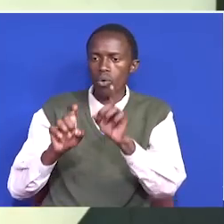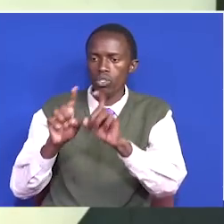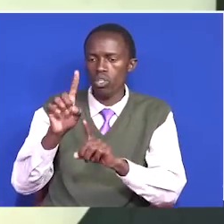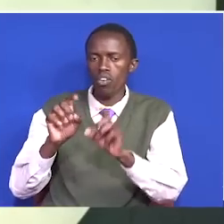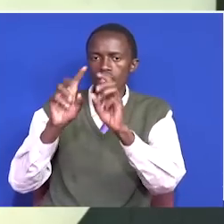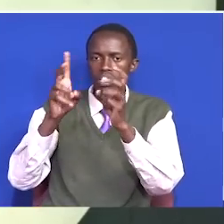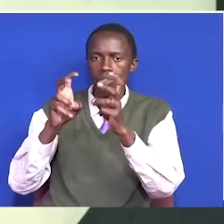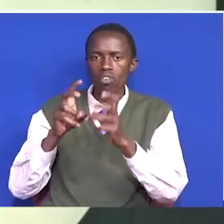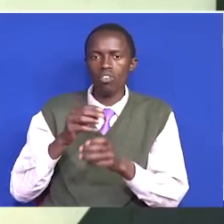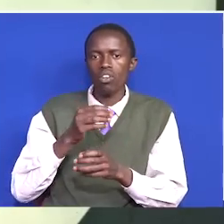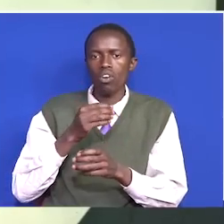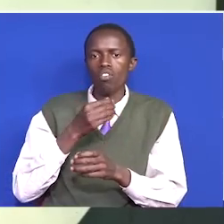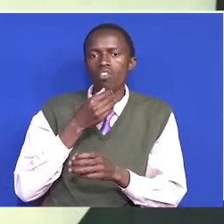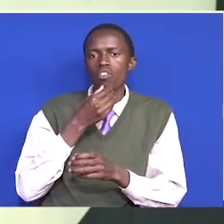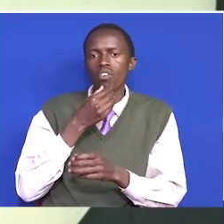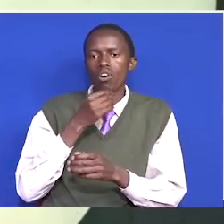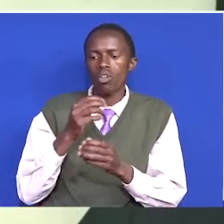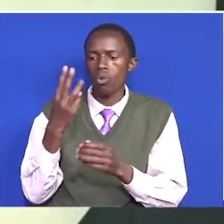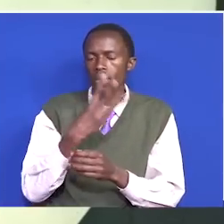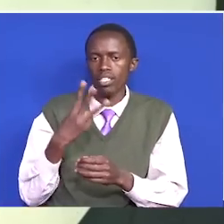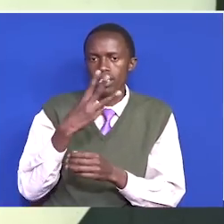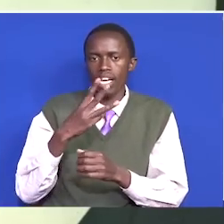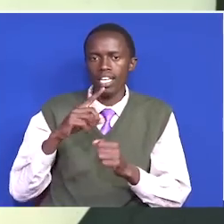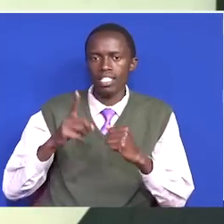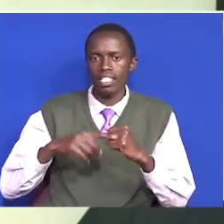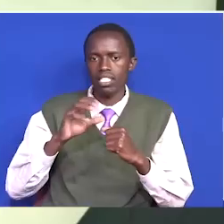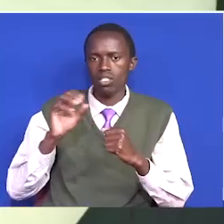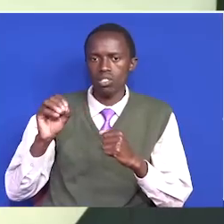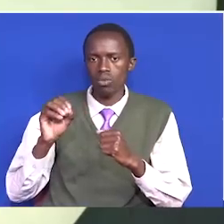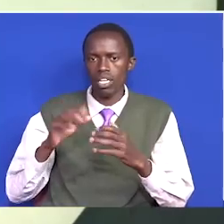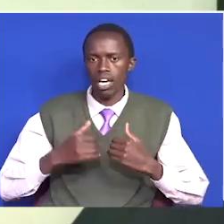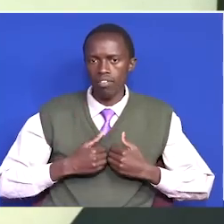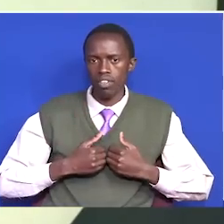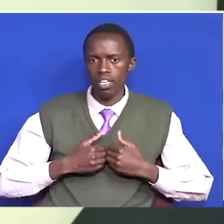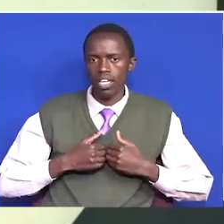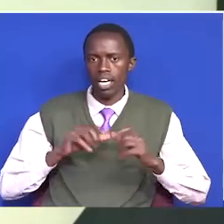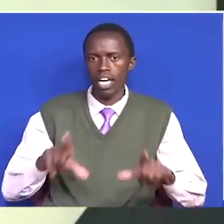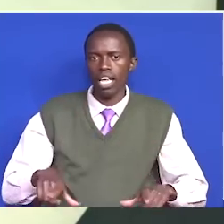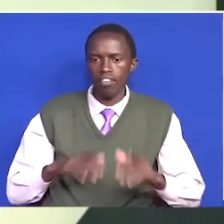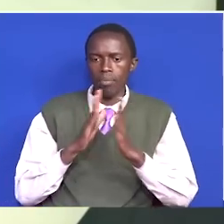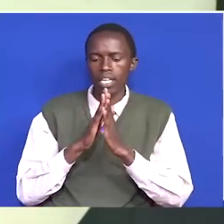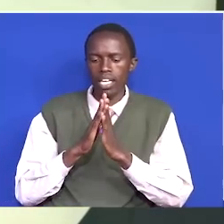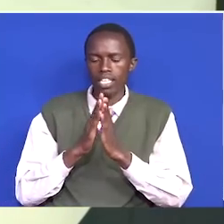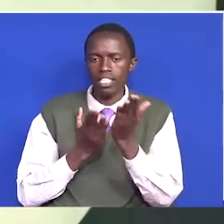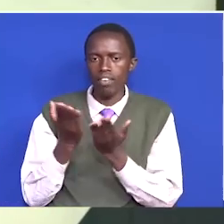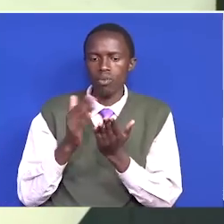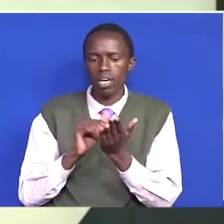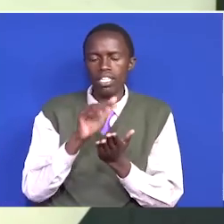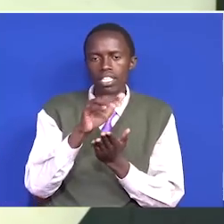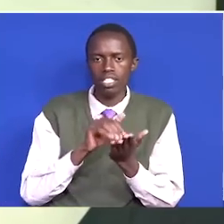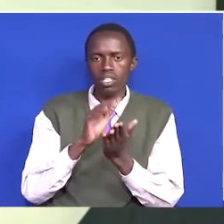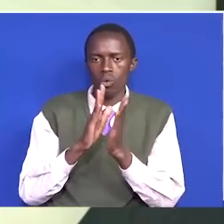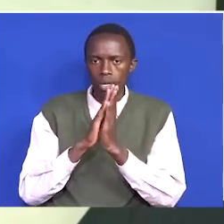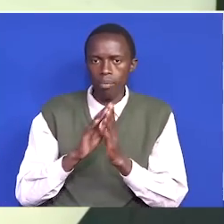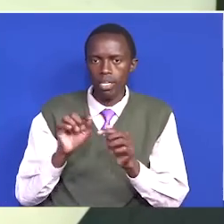the subject of today's message. On Wednesday at 6 p.m., we will have a live prayer service when you can send us